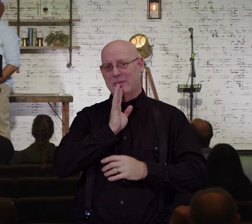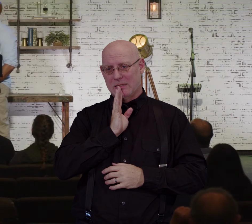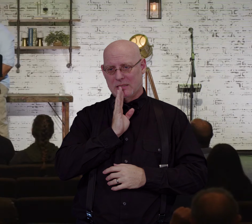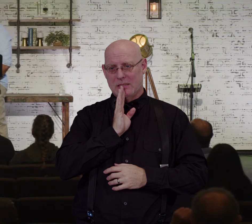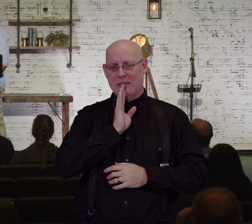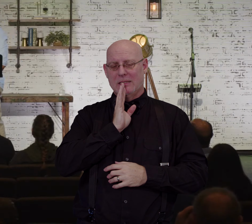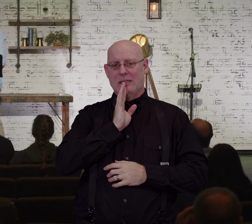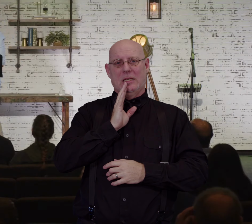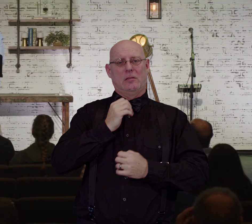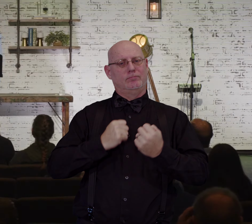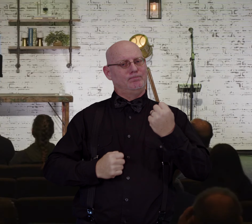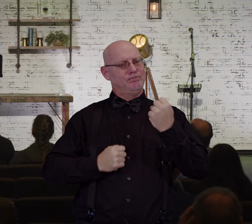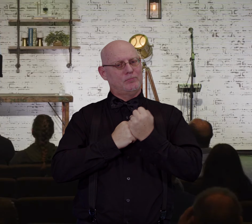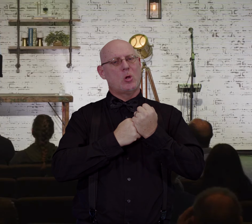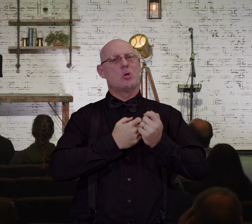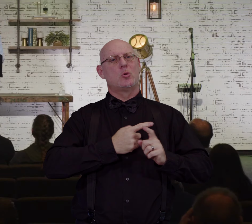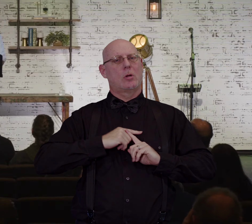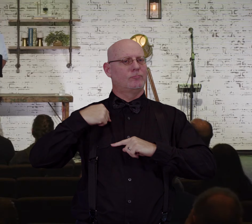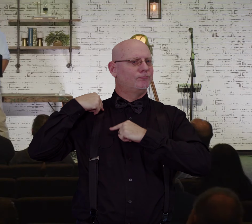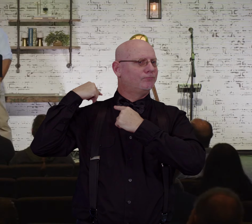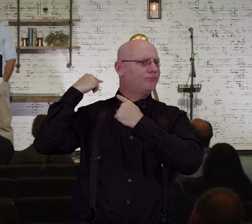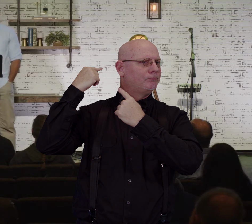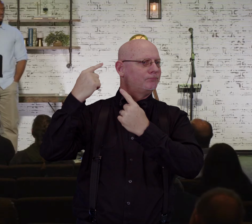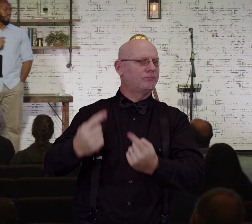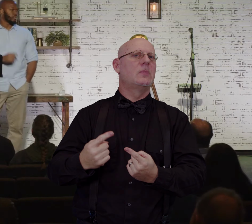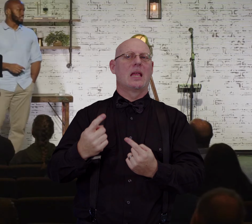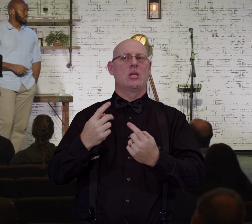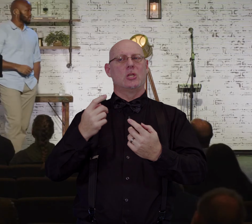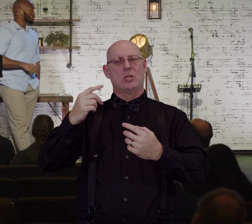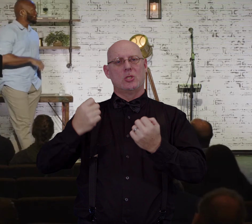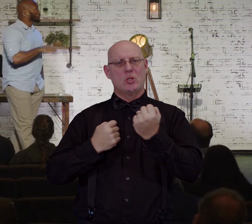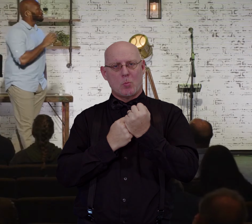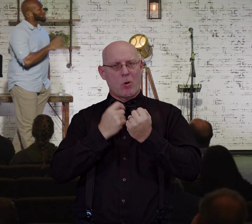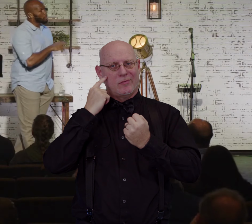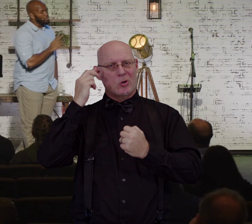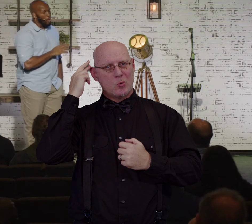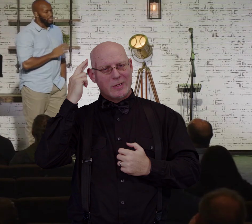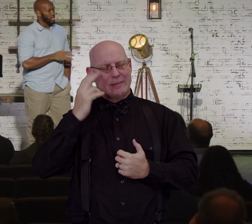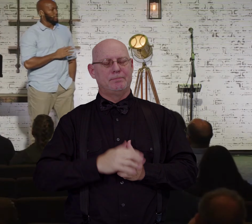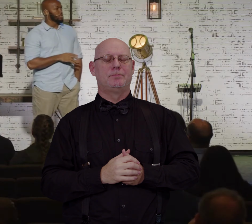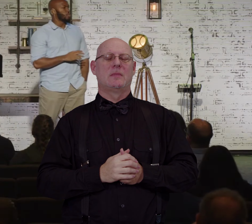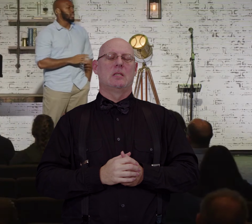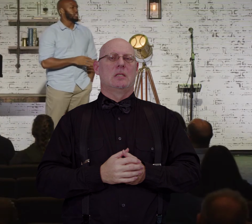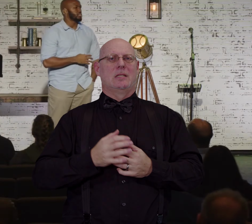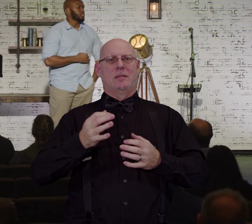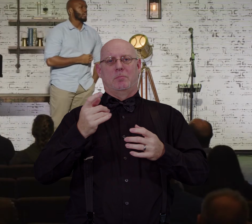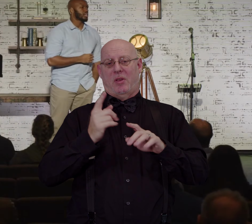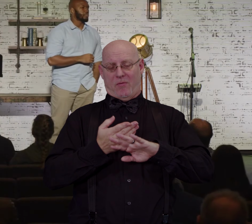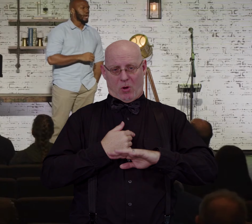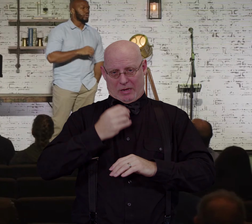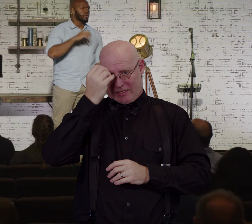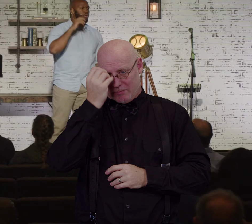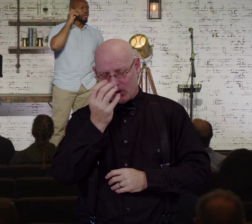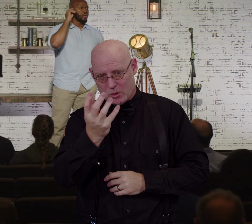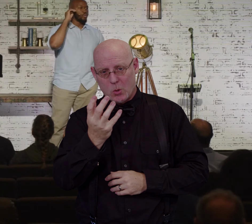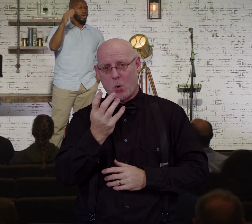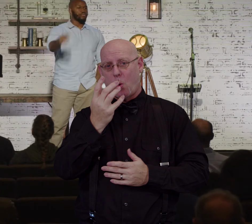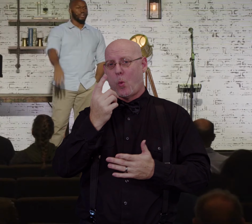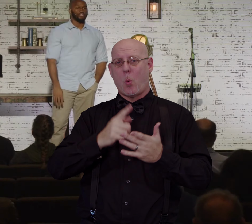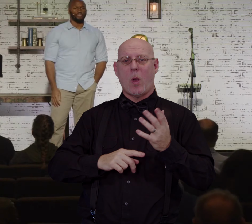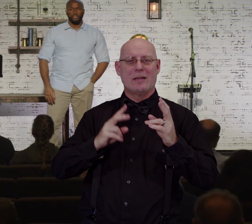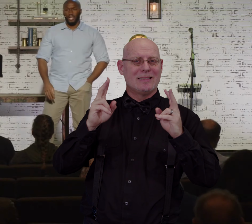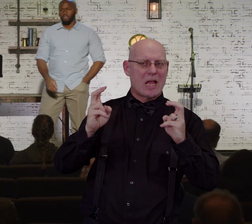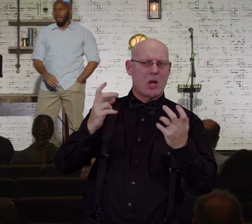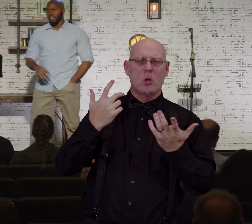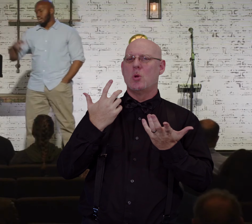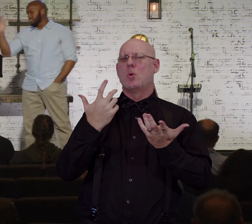always been held by Christendom, and it has the support of reason. So before I tell you what he's talking about, what